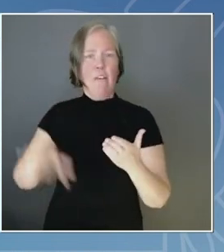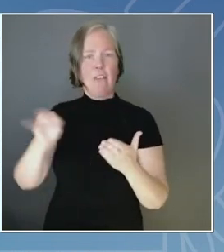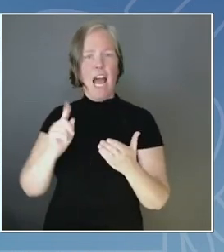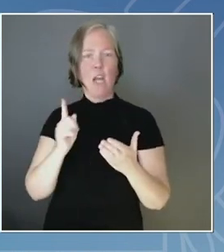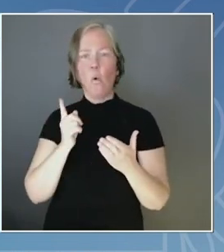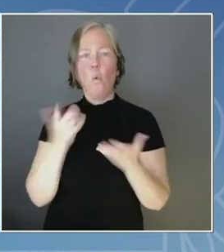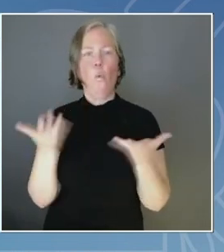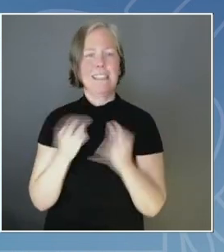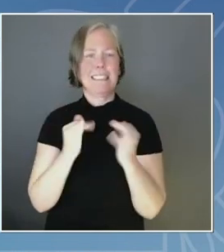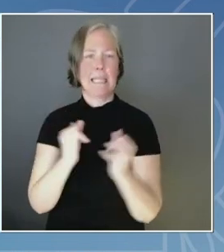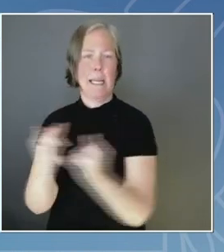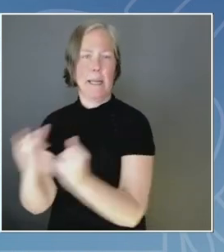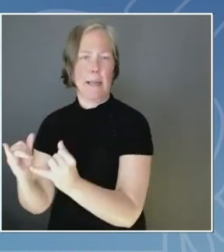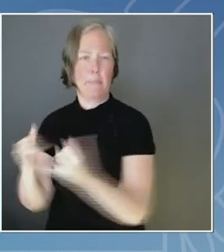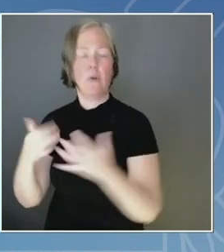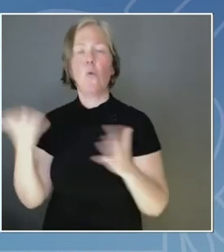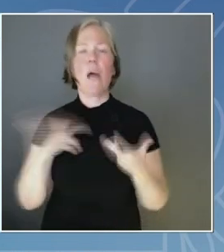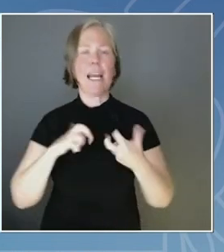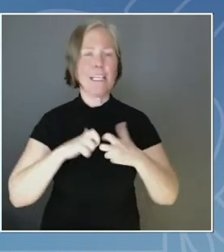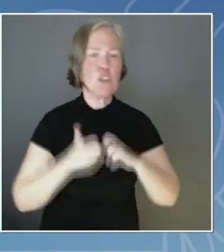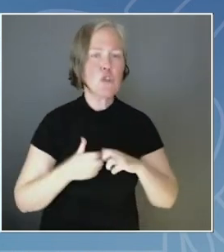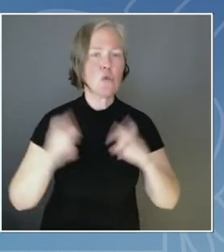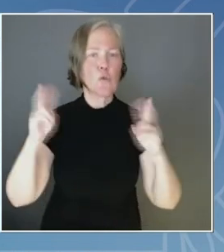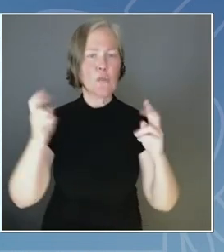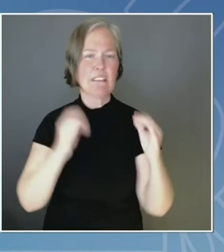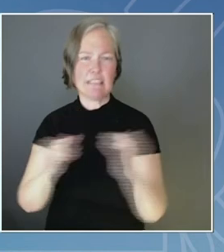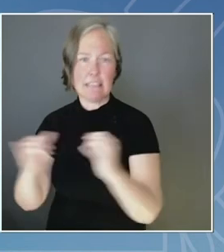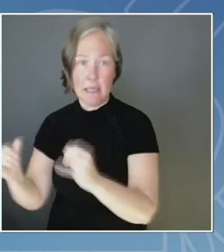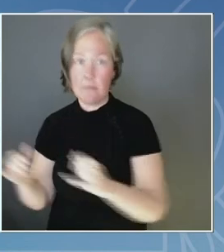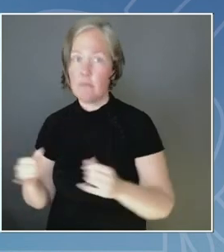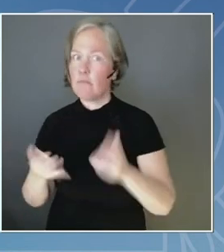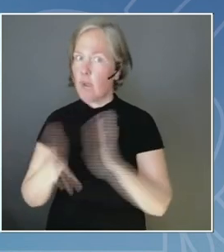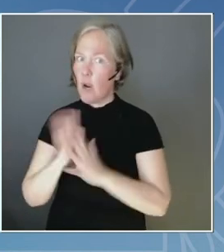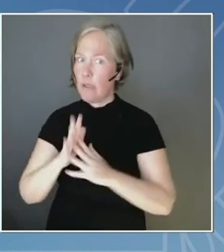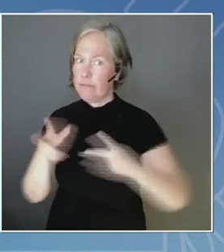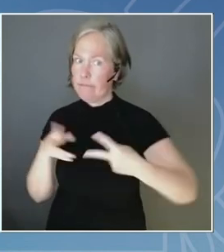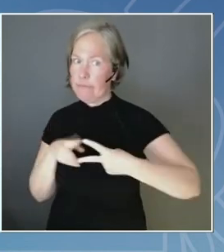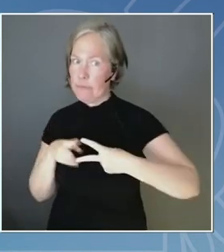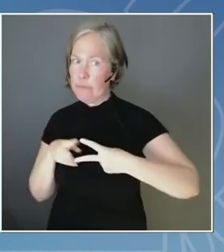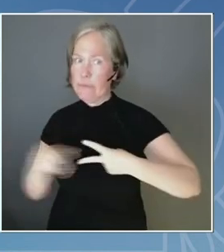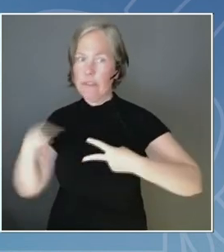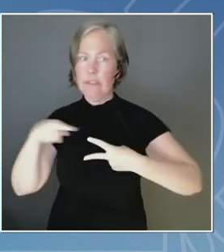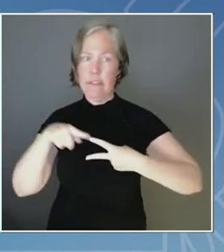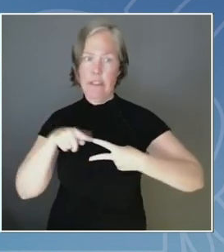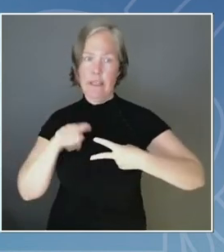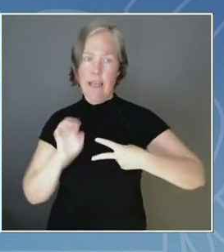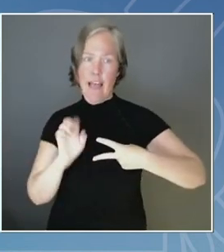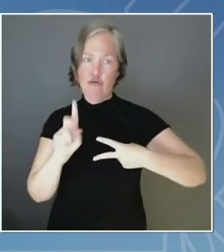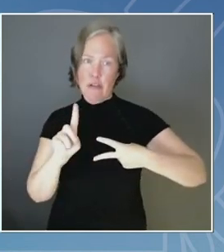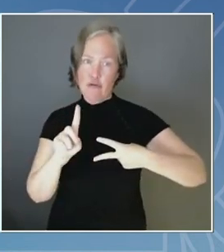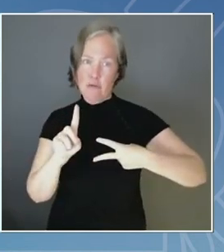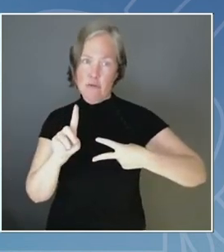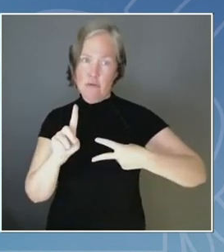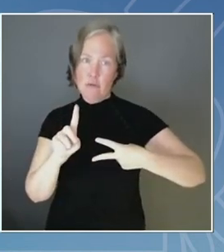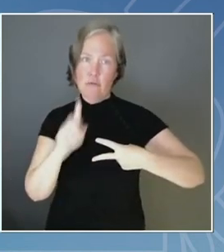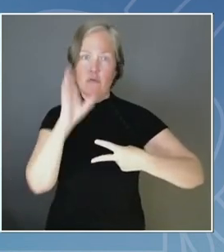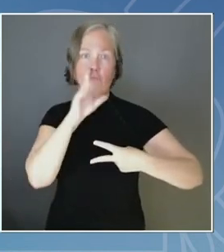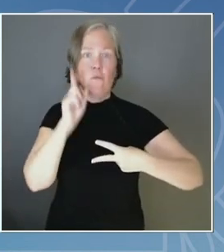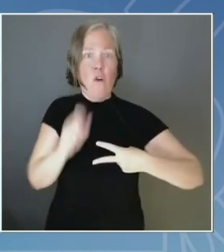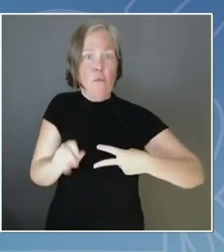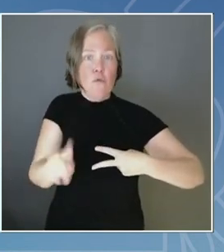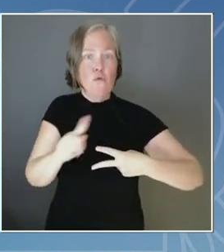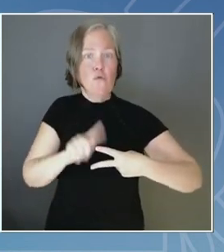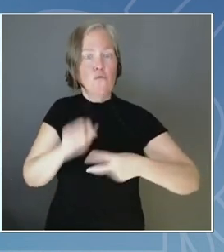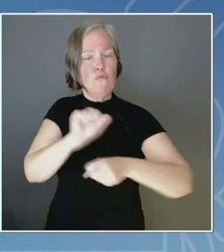issues in two areas, education, to collaborate on